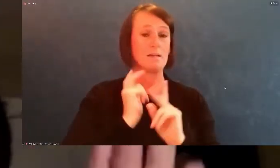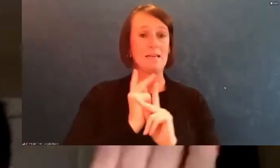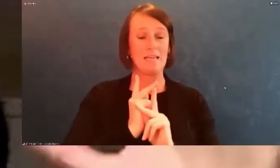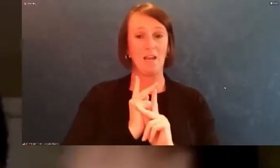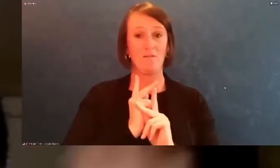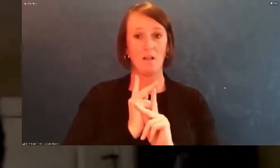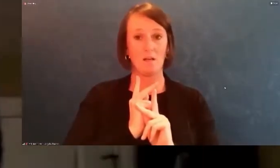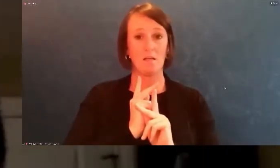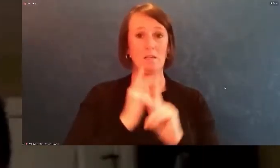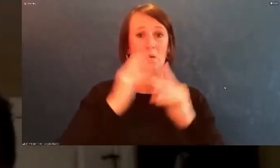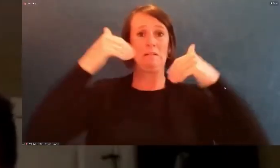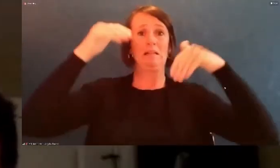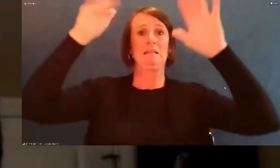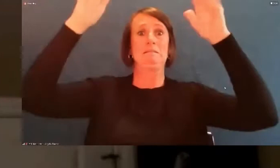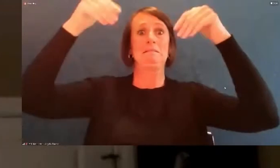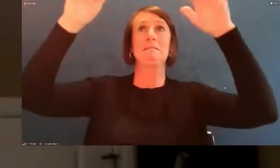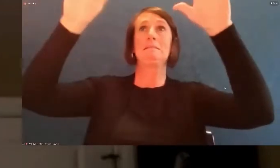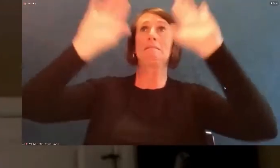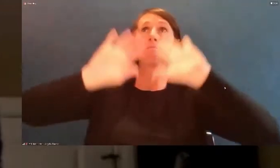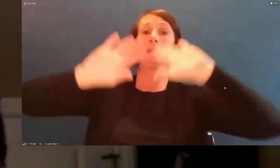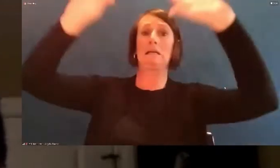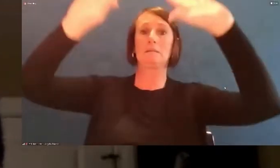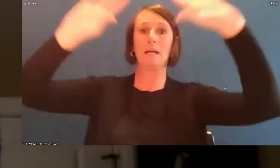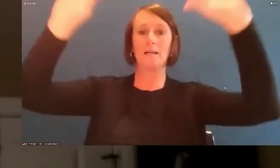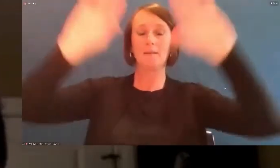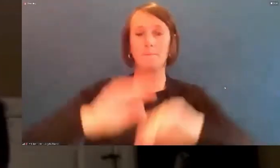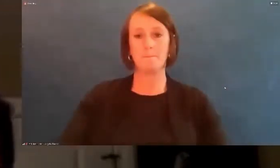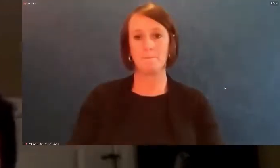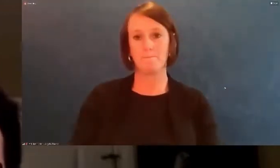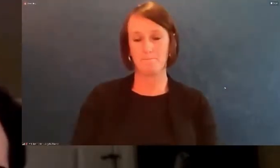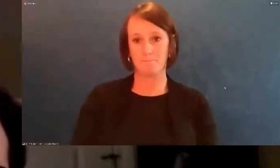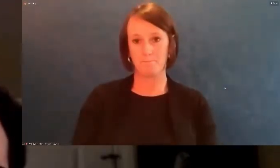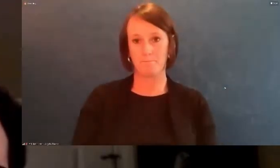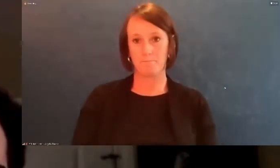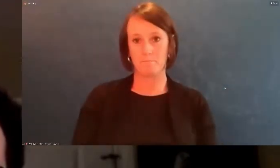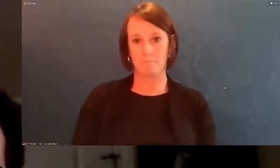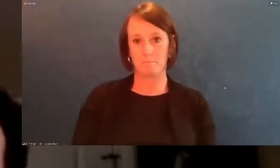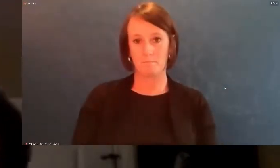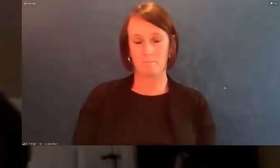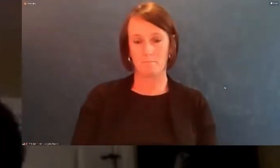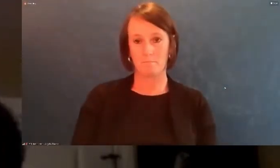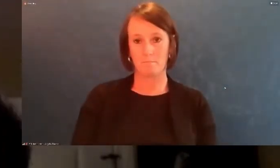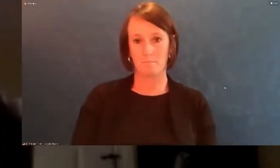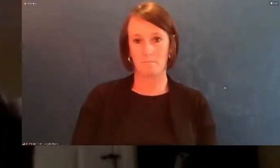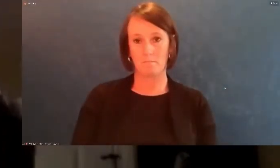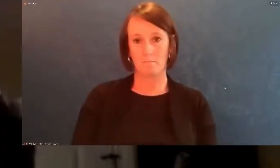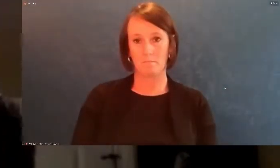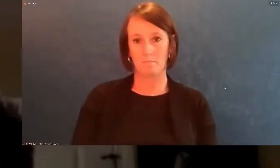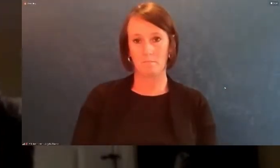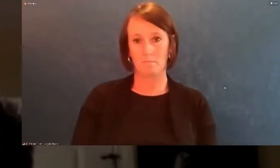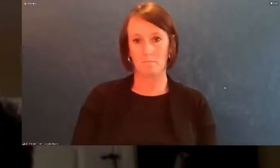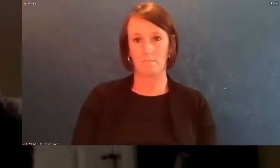send the northern lights back up into the sky. So how you send the northern lights away, you see this thumbnail here? Like this.